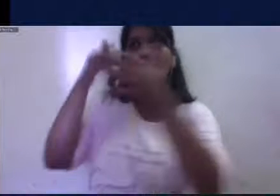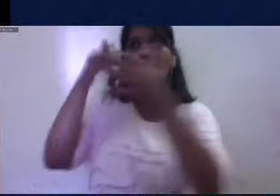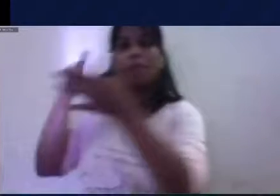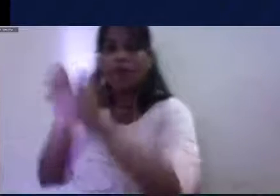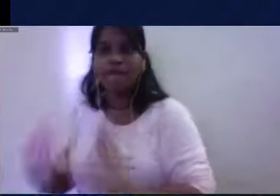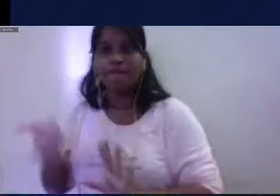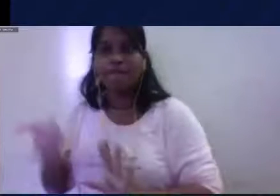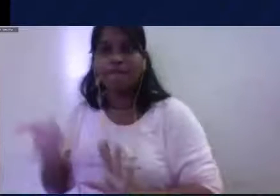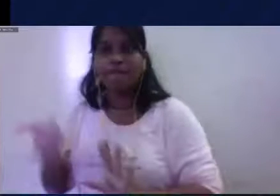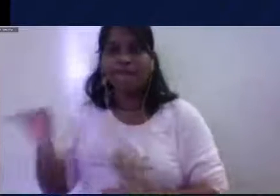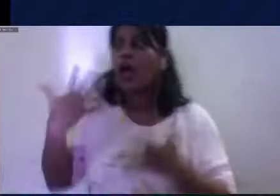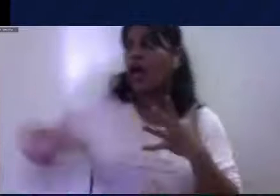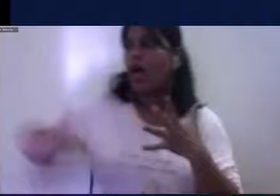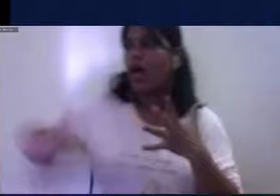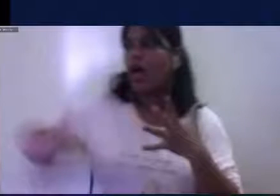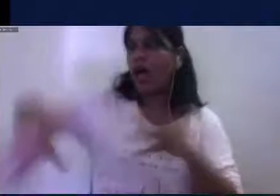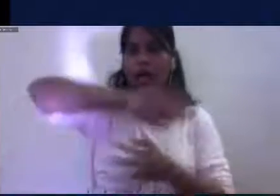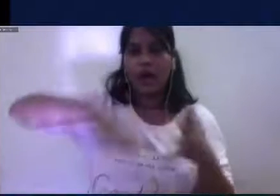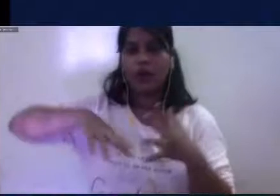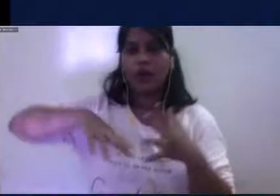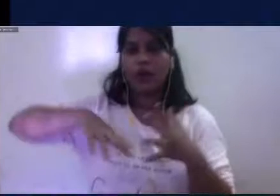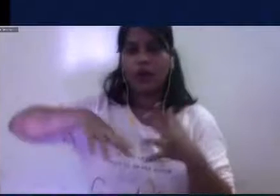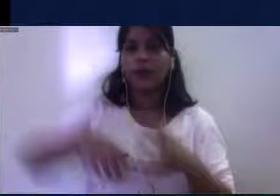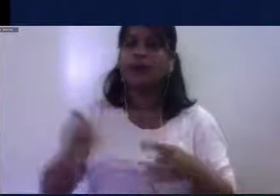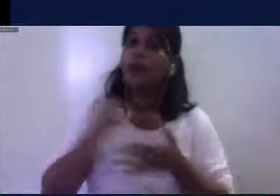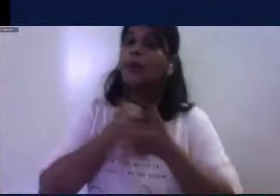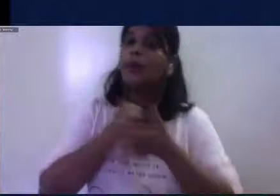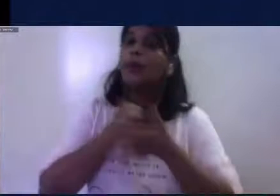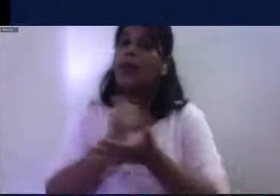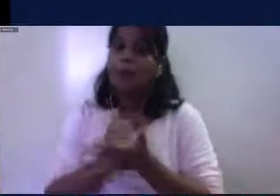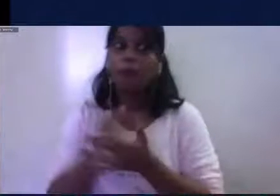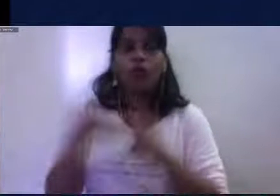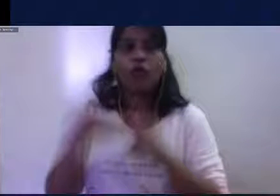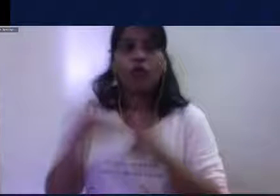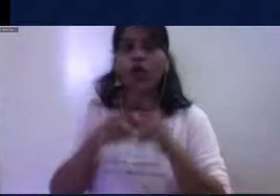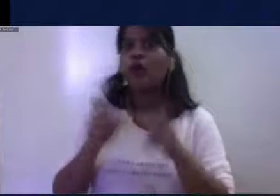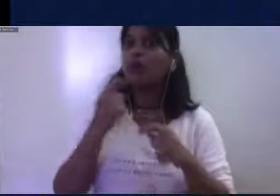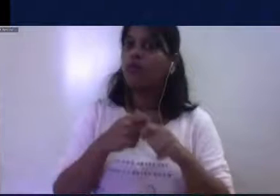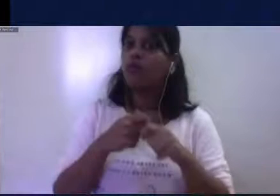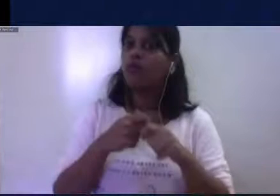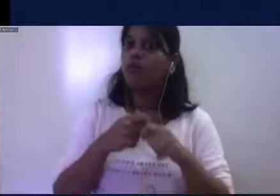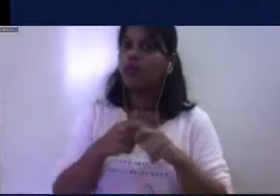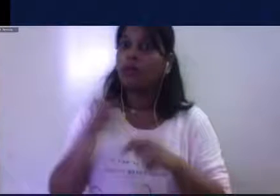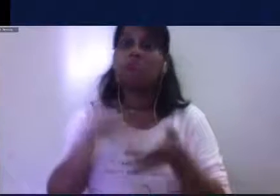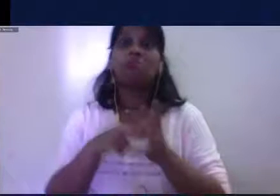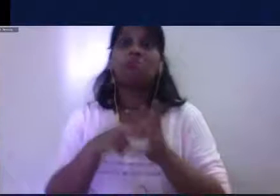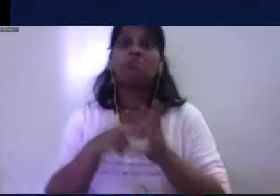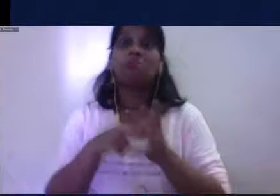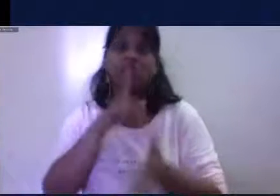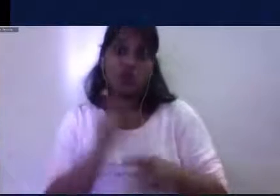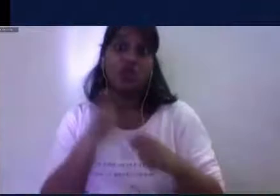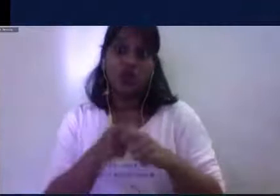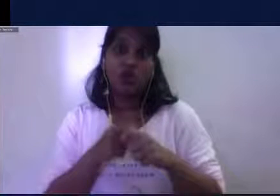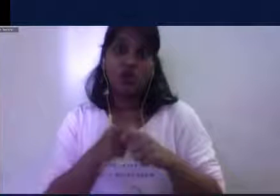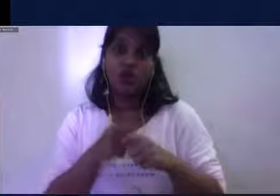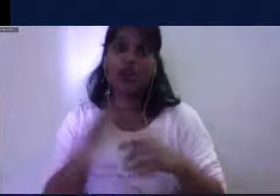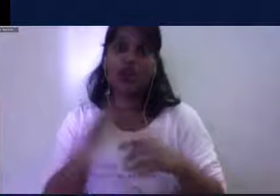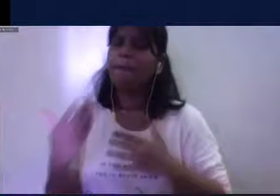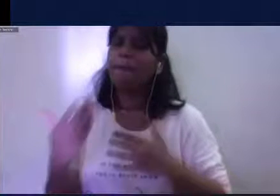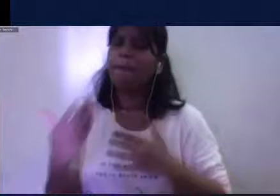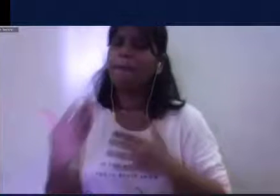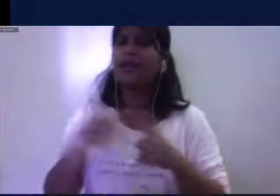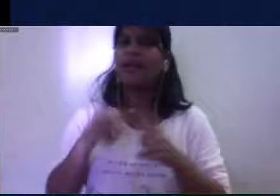there is nobody around her to help her while she does stuff, which means the real issues will come out. After a little bit of a